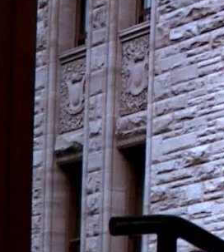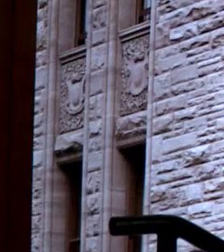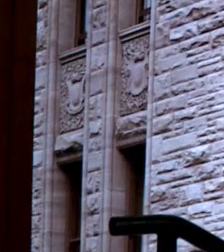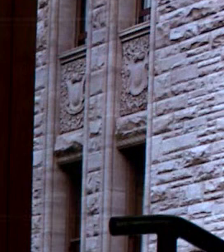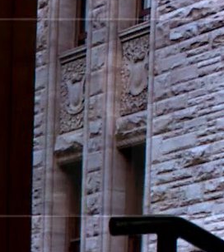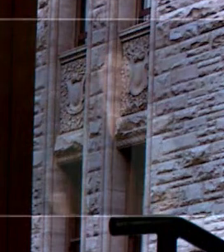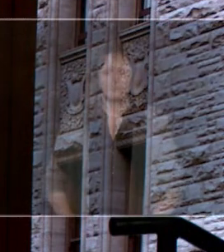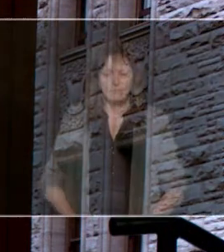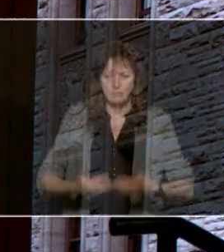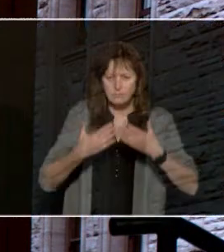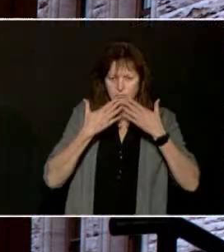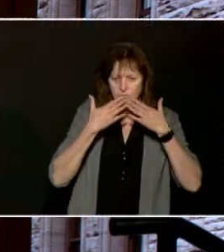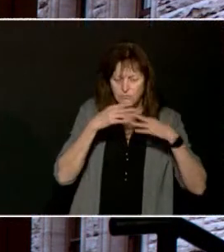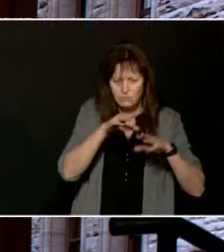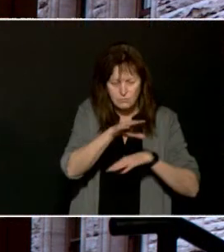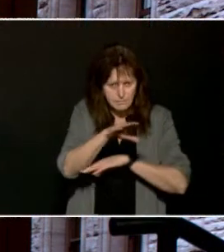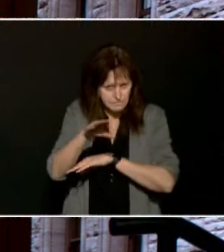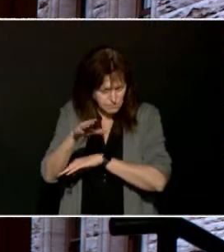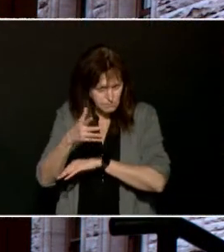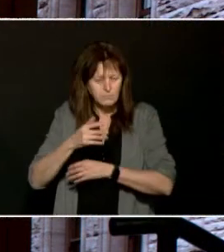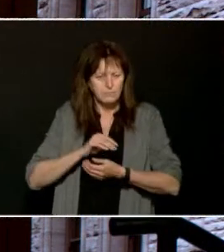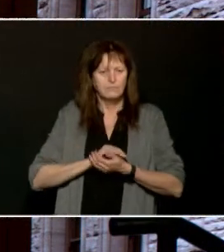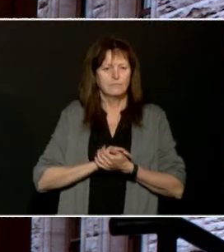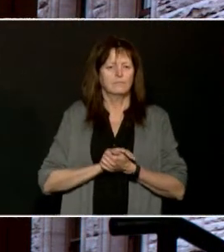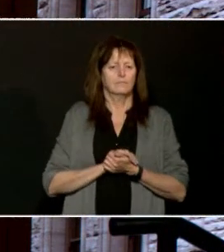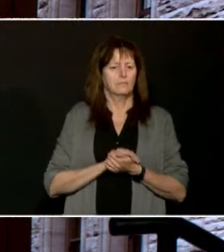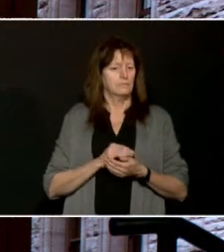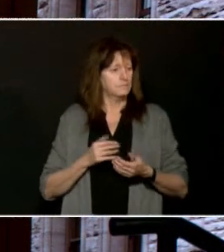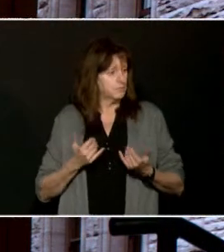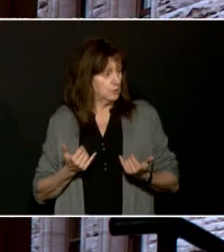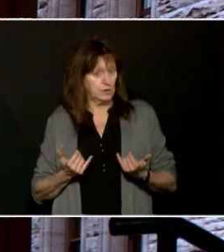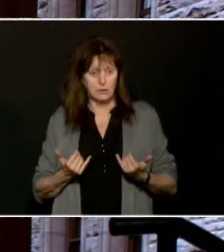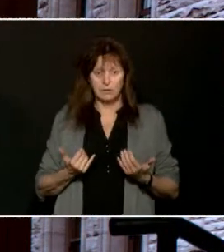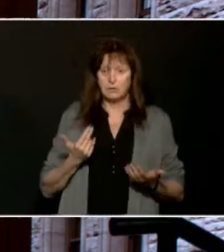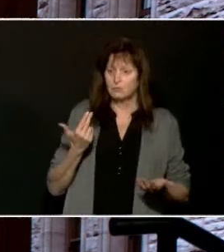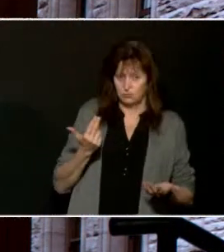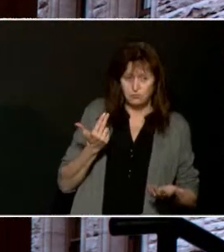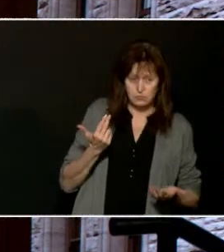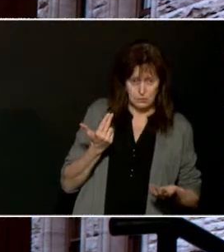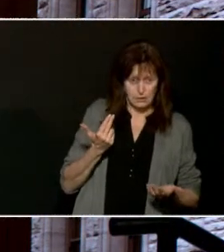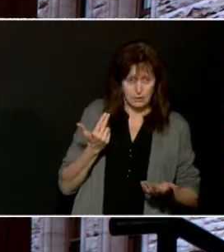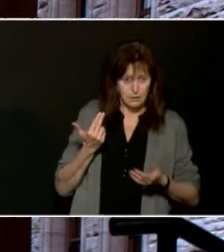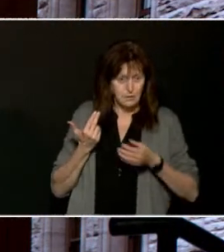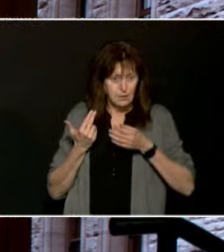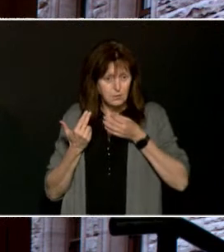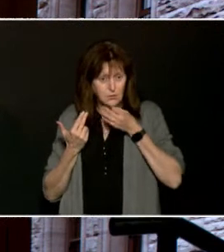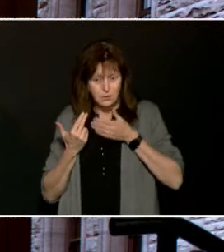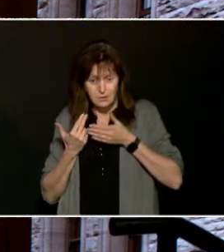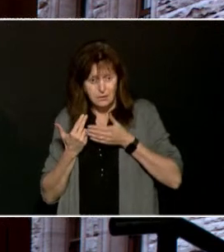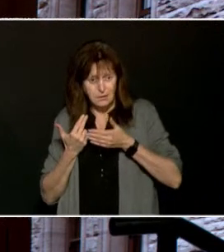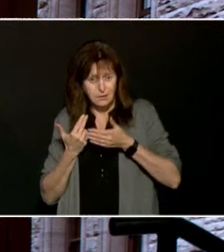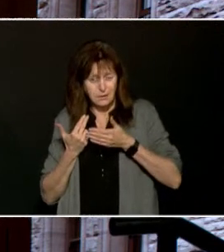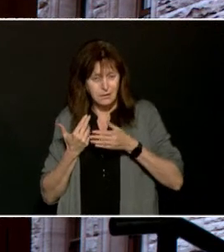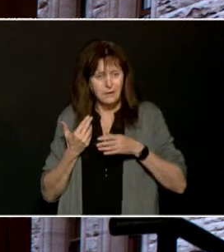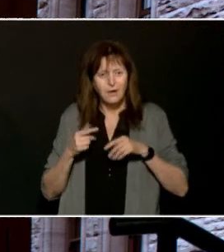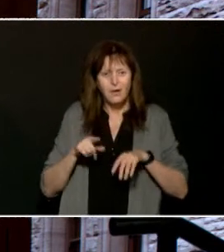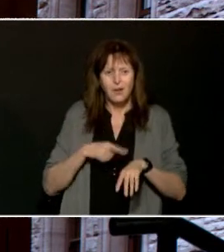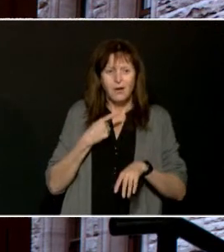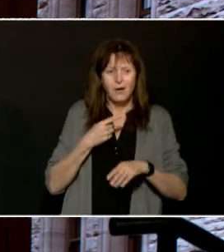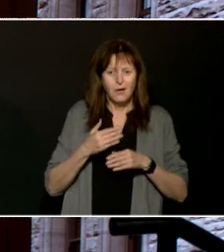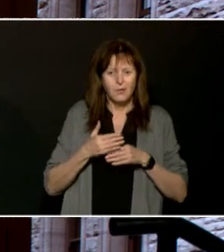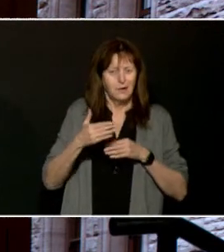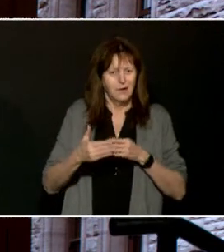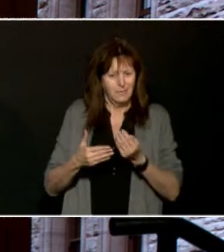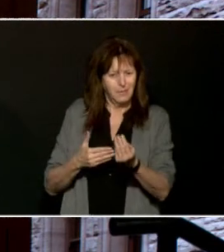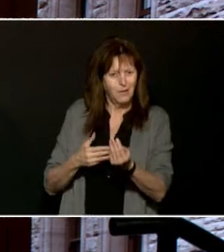Good afternoon. It's Thursday before the long weekend, so it's a good time to